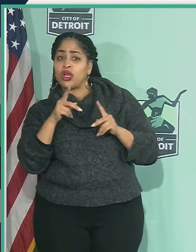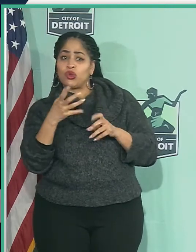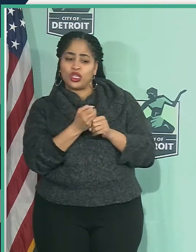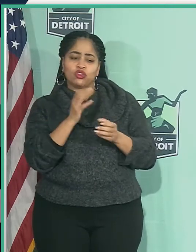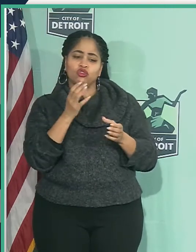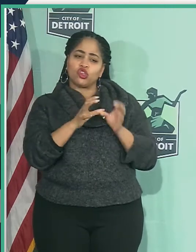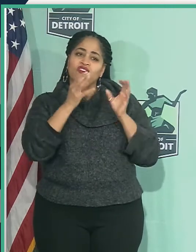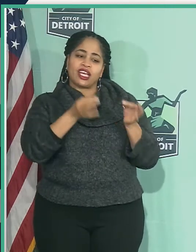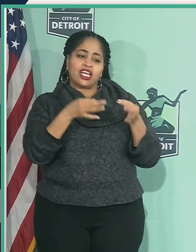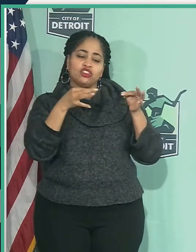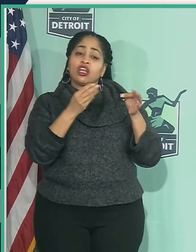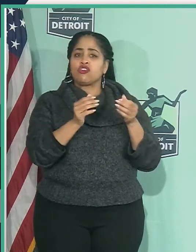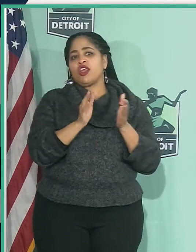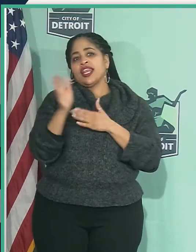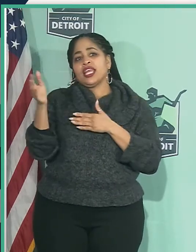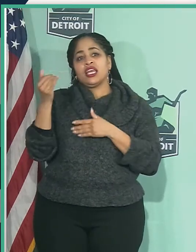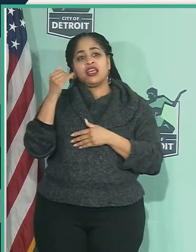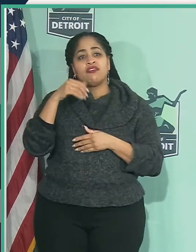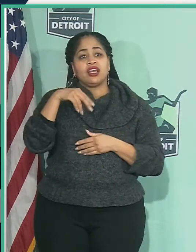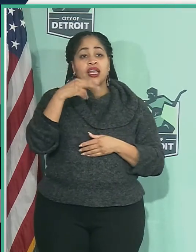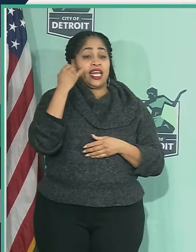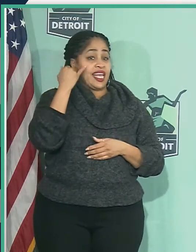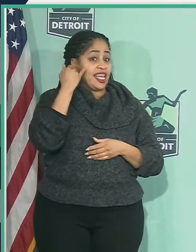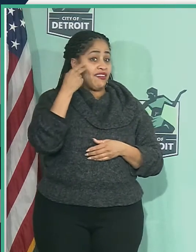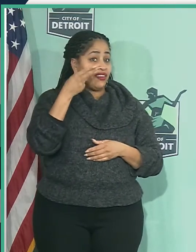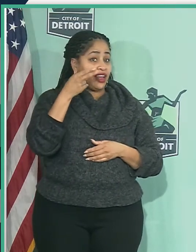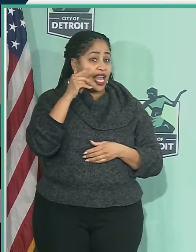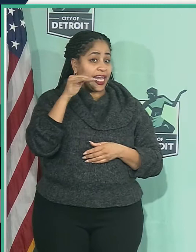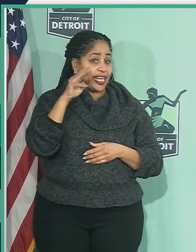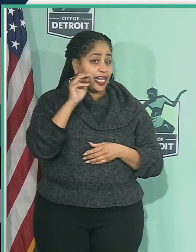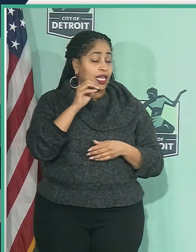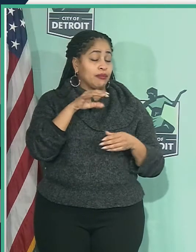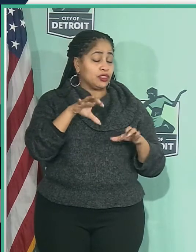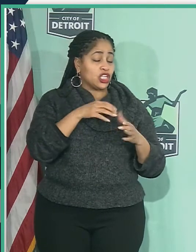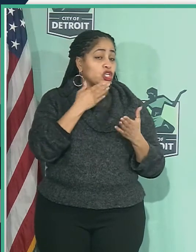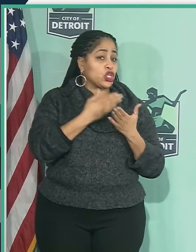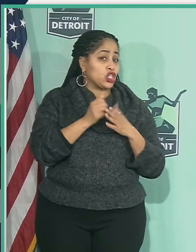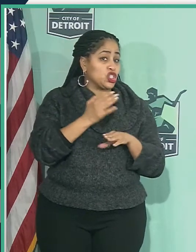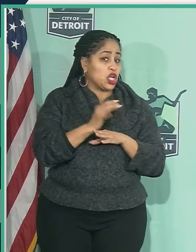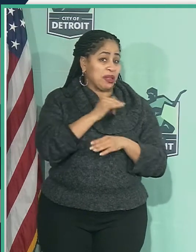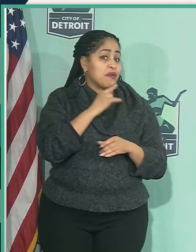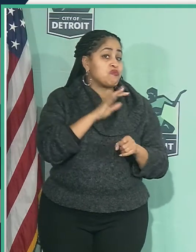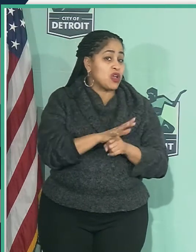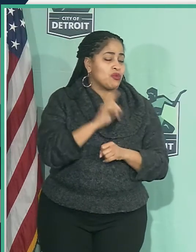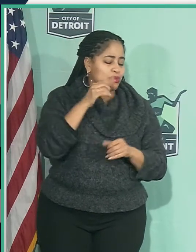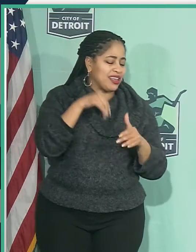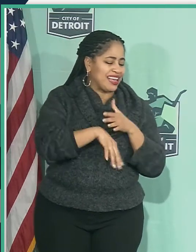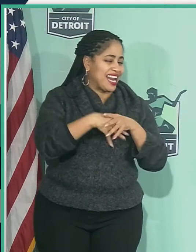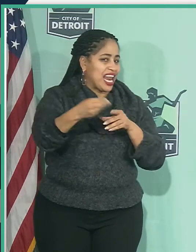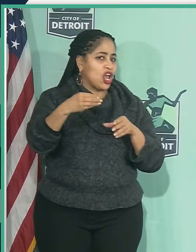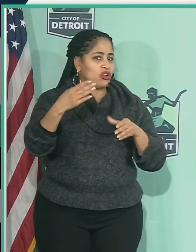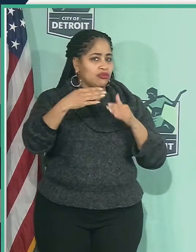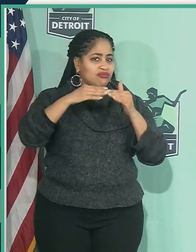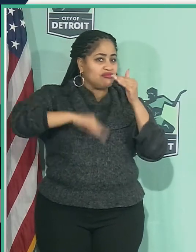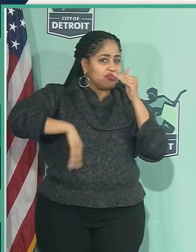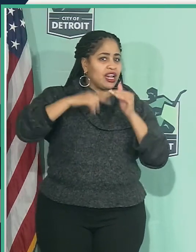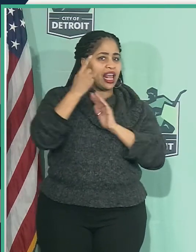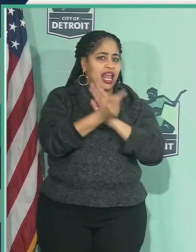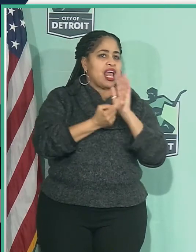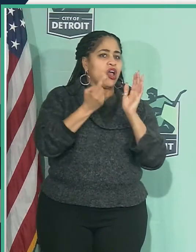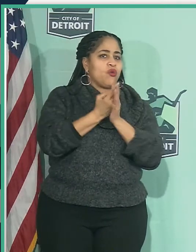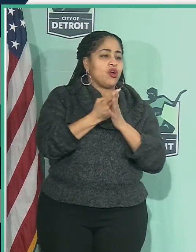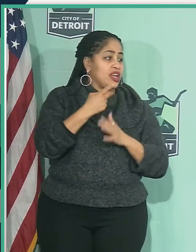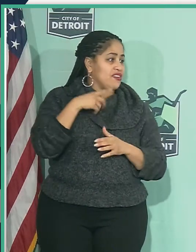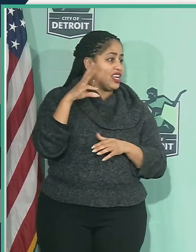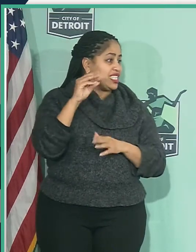leave. If Hakeem Berry does this as well as he's promised, you'll be in and out in under an hour. And we do have a